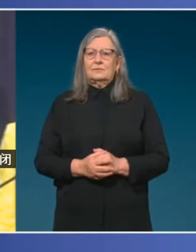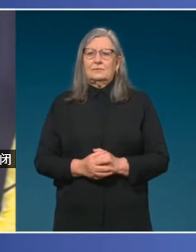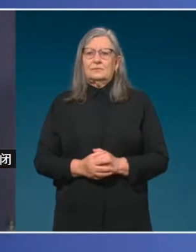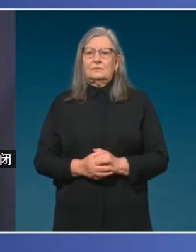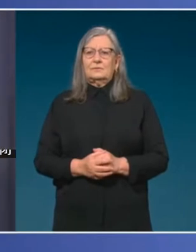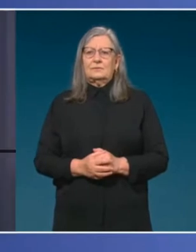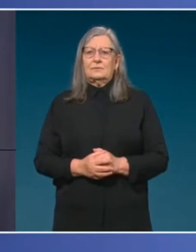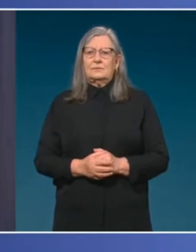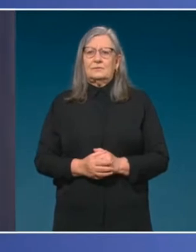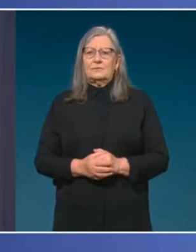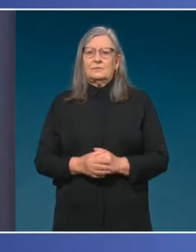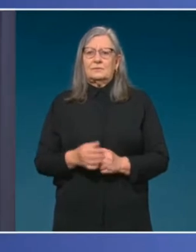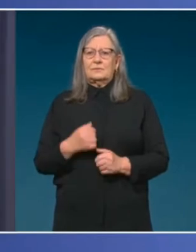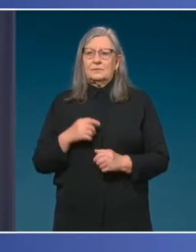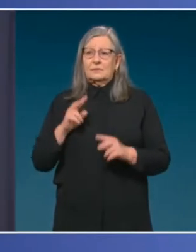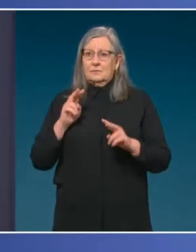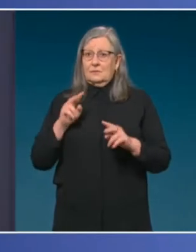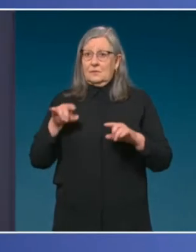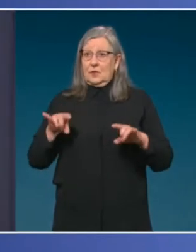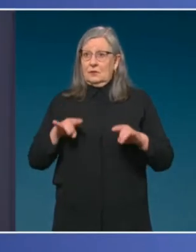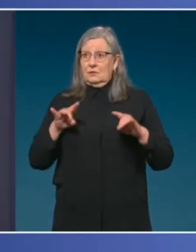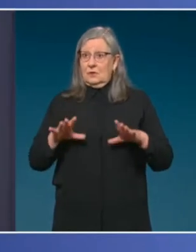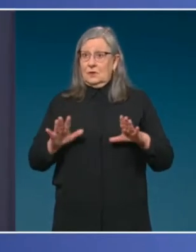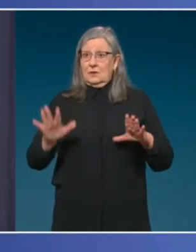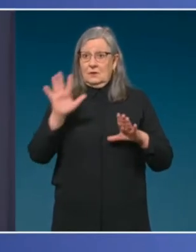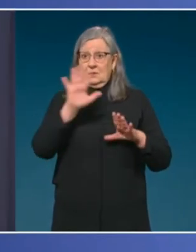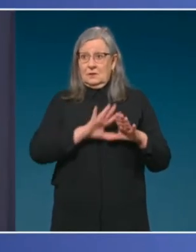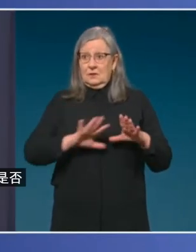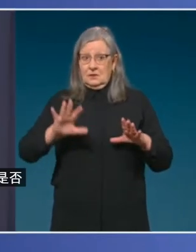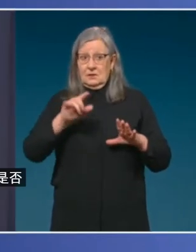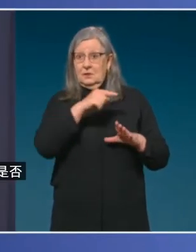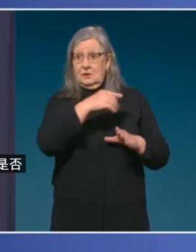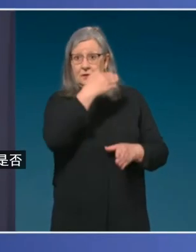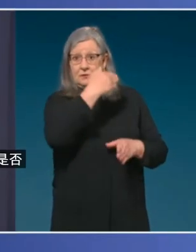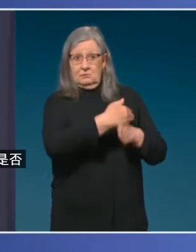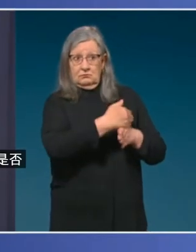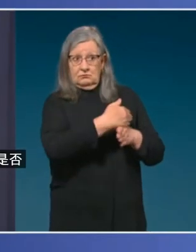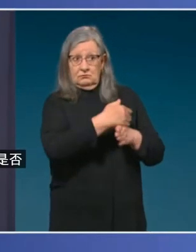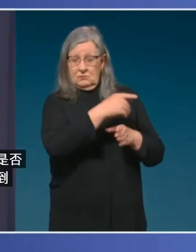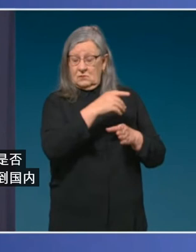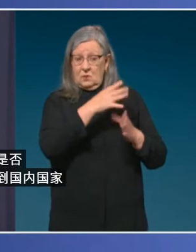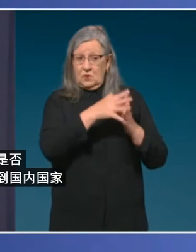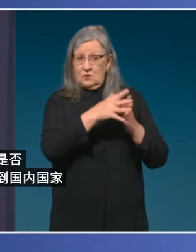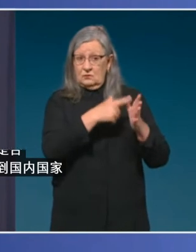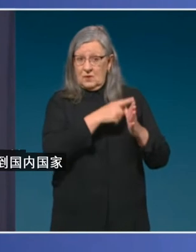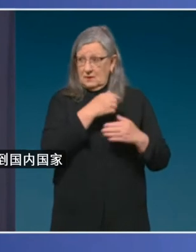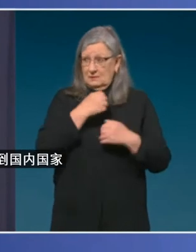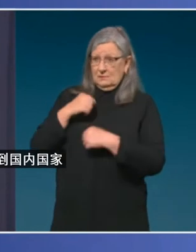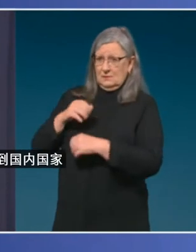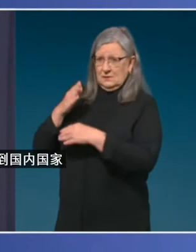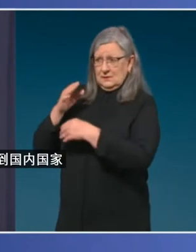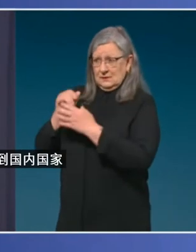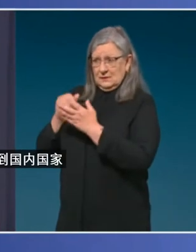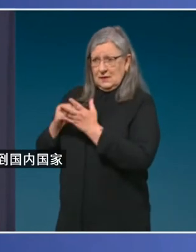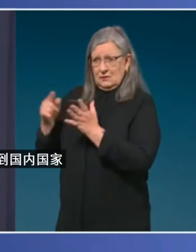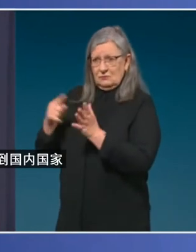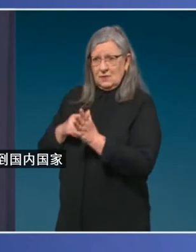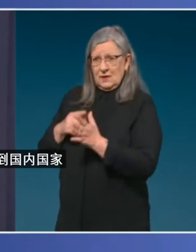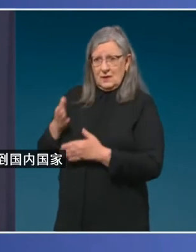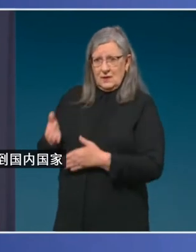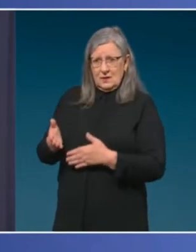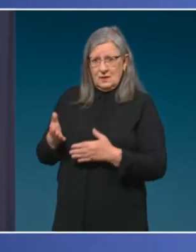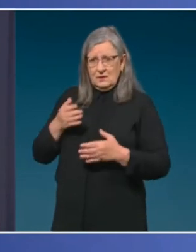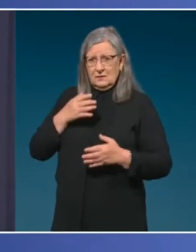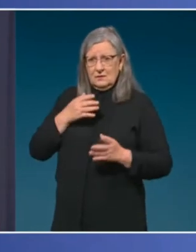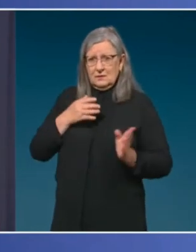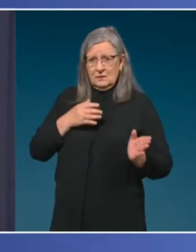its border to South Australia and so on. As we see new variants, do you expect that we're going to see domestic state borders still a thing